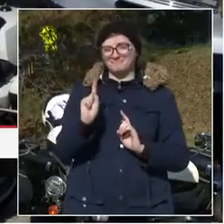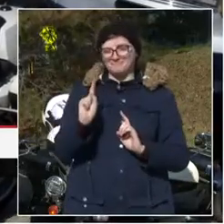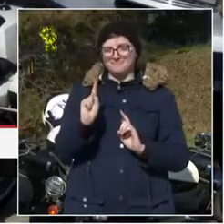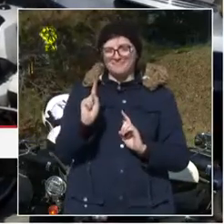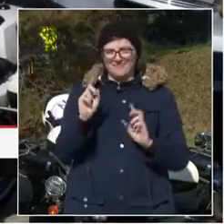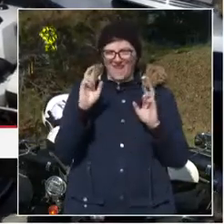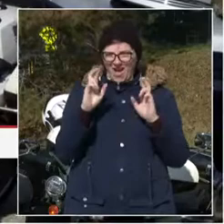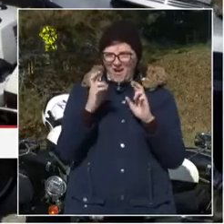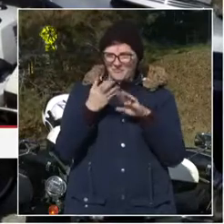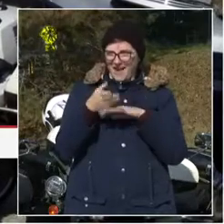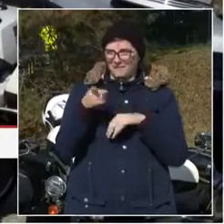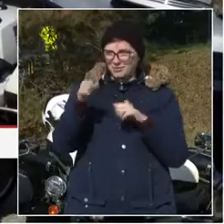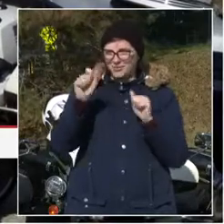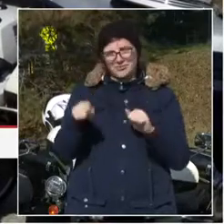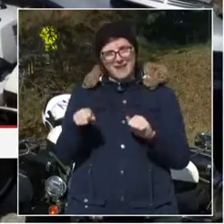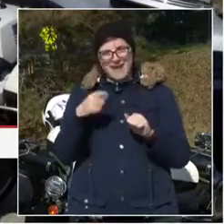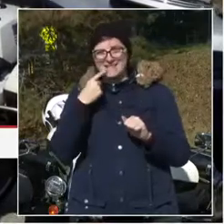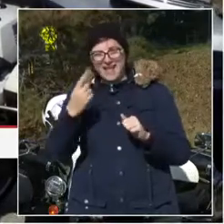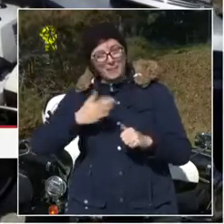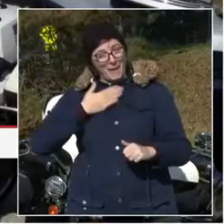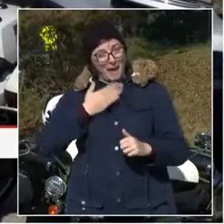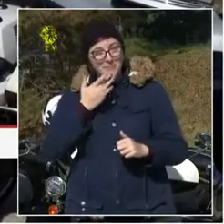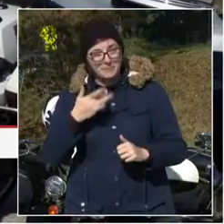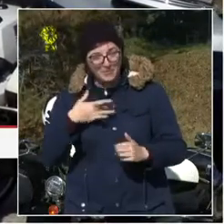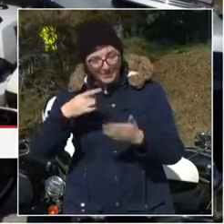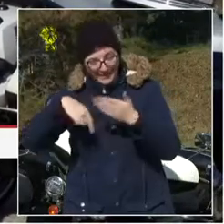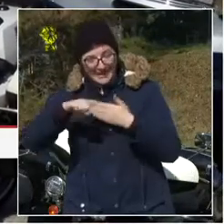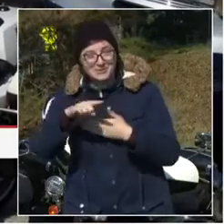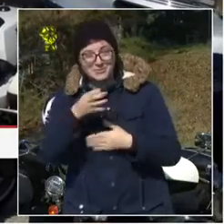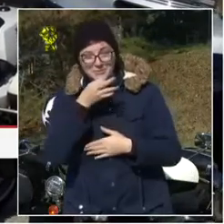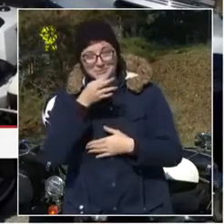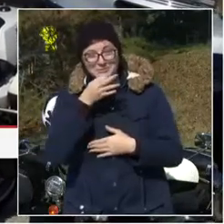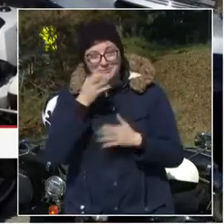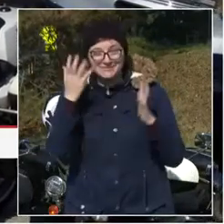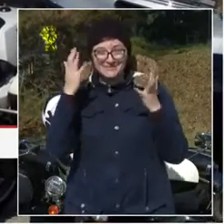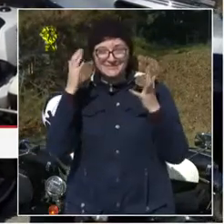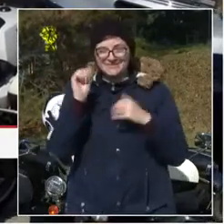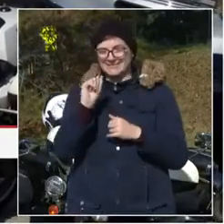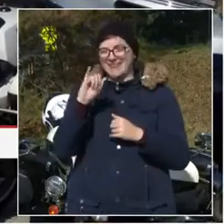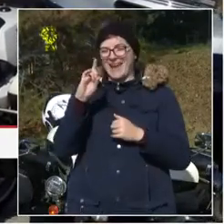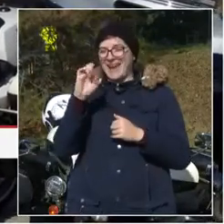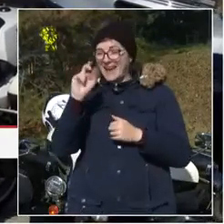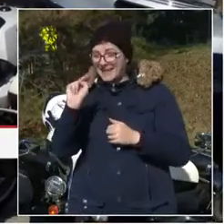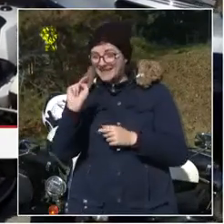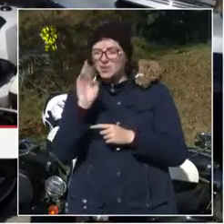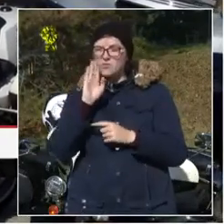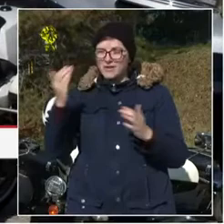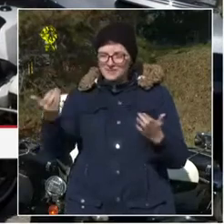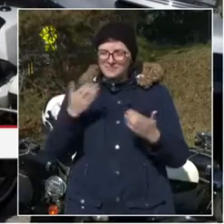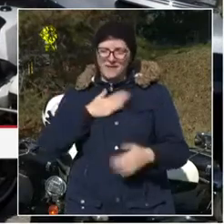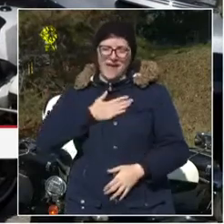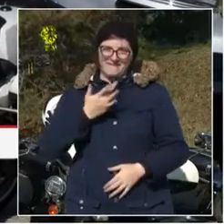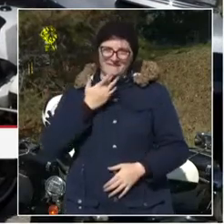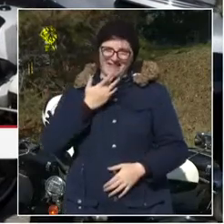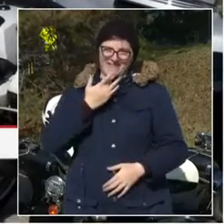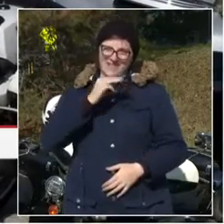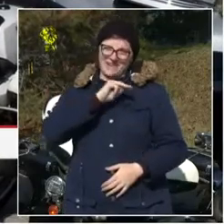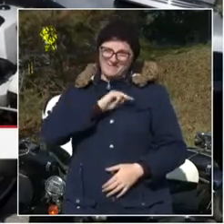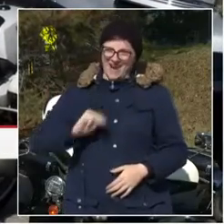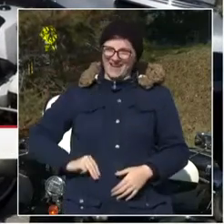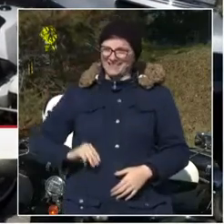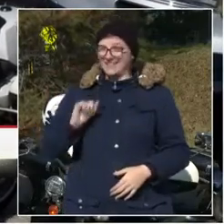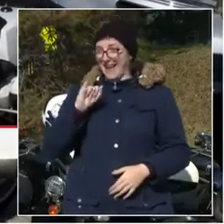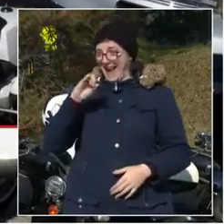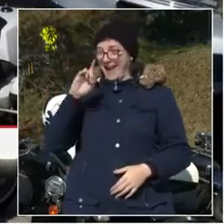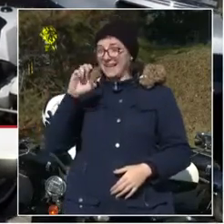that afterwards you'll be able to wish him a happy birthday next week. Aiden will be introducing my favorite mayor. Aiden, please